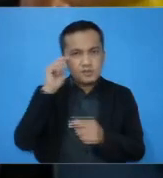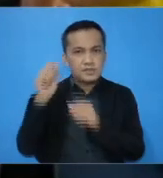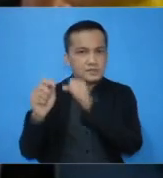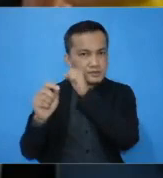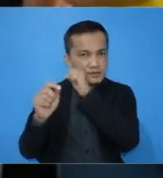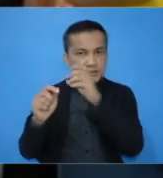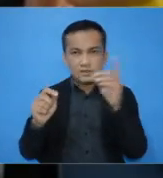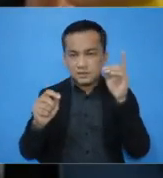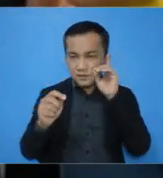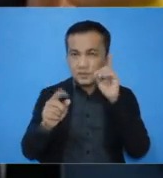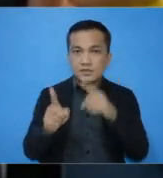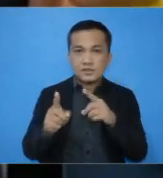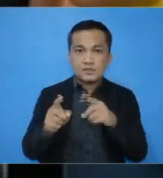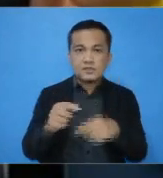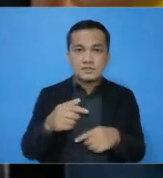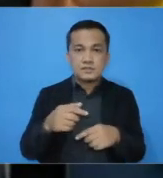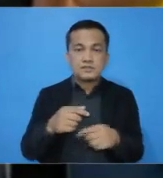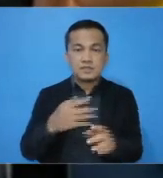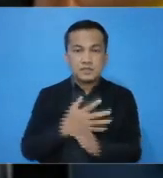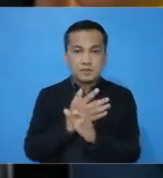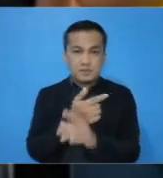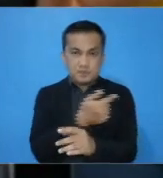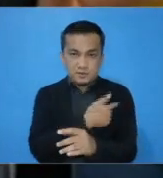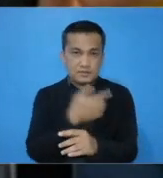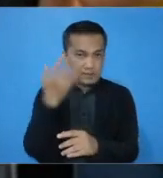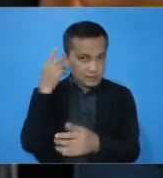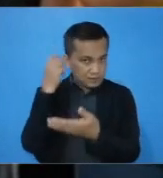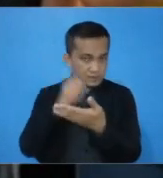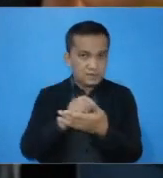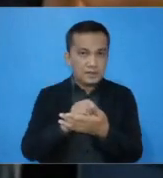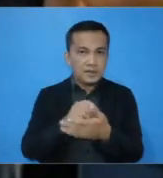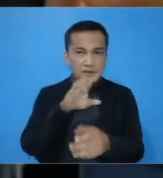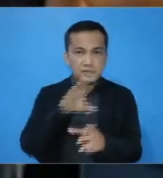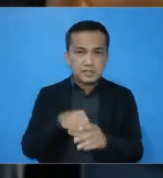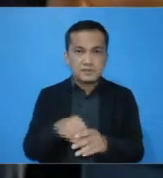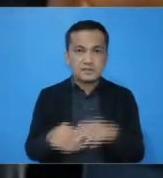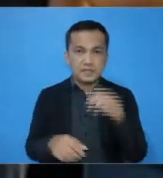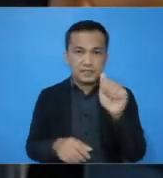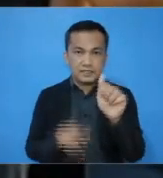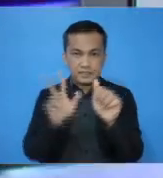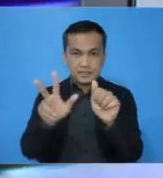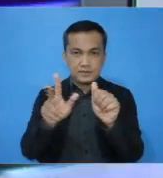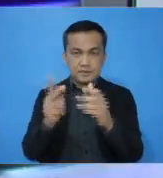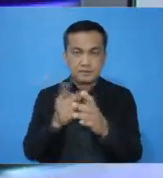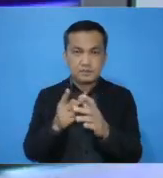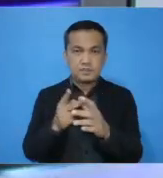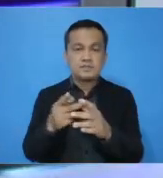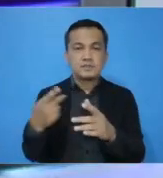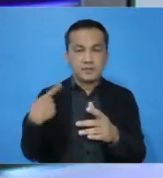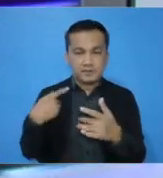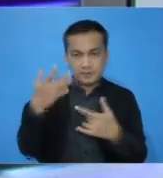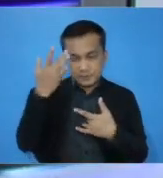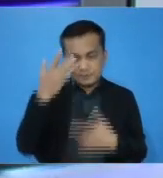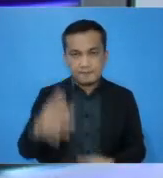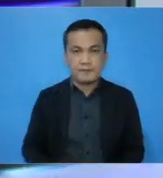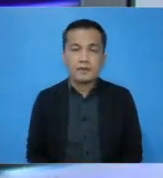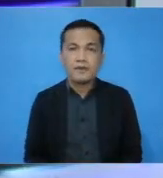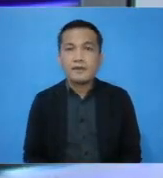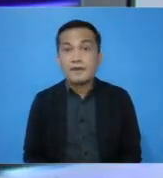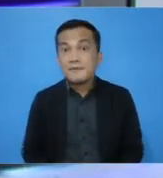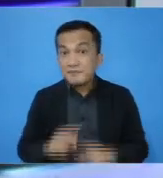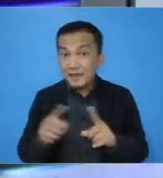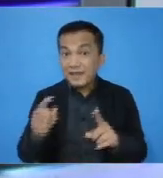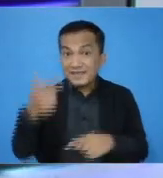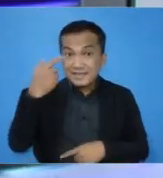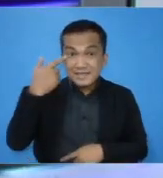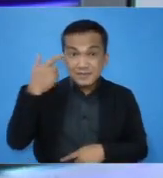ang dating kalihim na pasok sa A3 priority group para sa mga may comorbidity. Pero kung si Gibo,